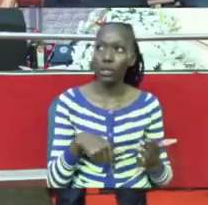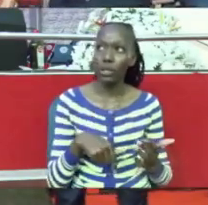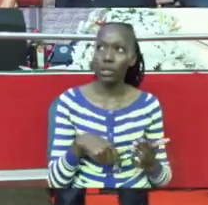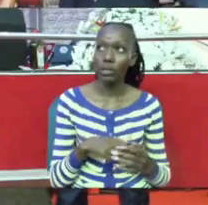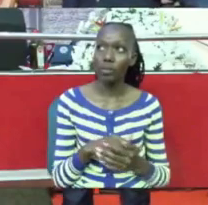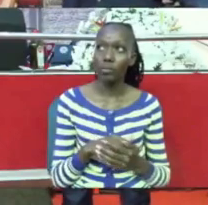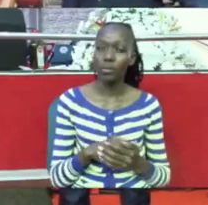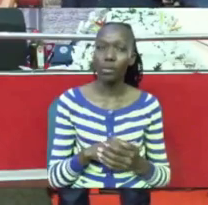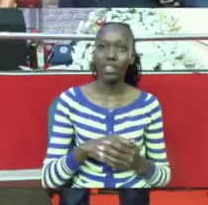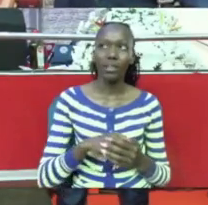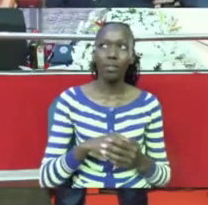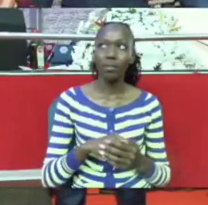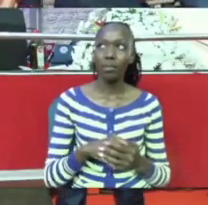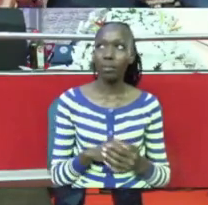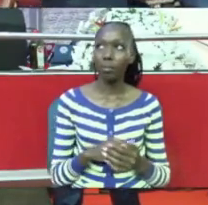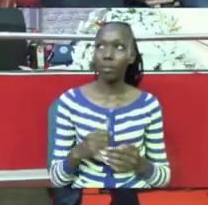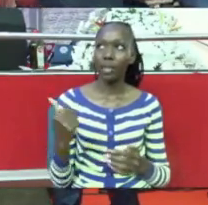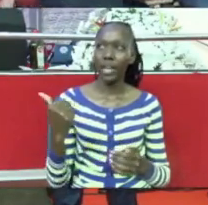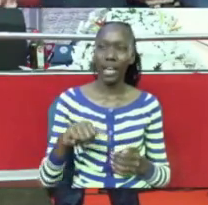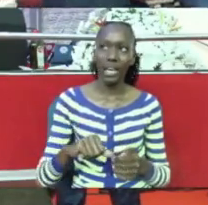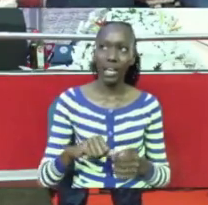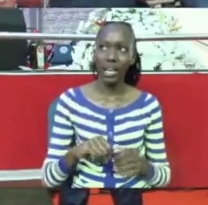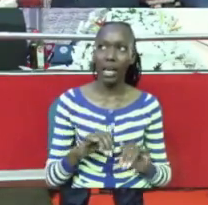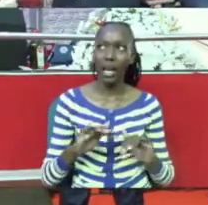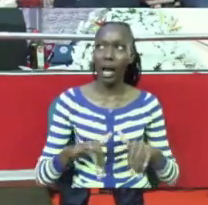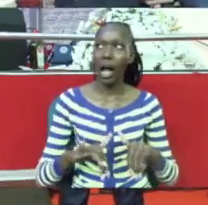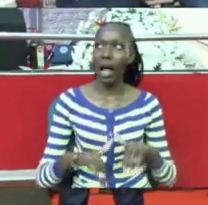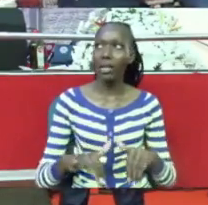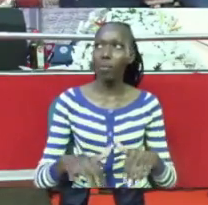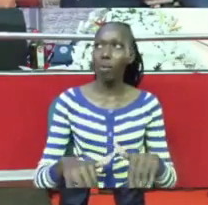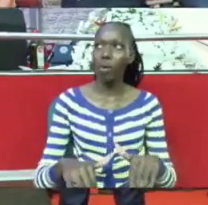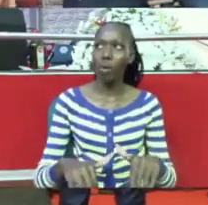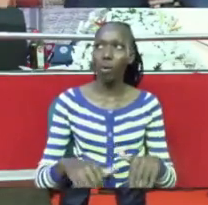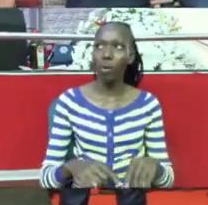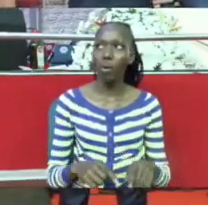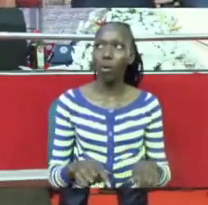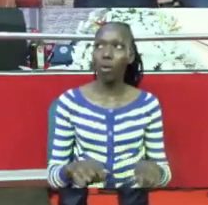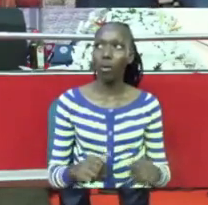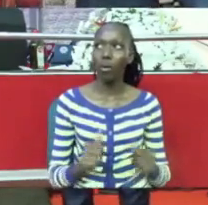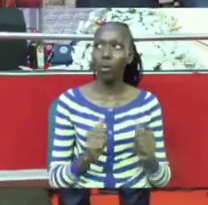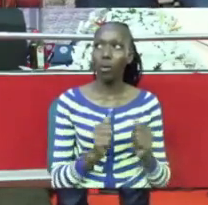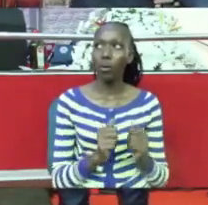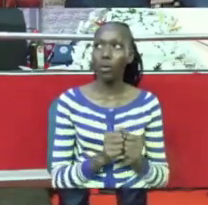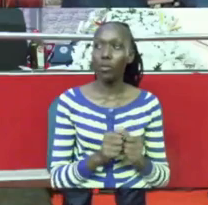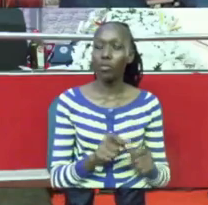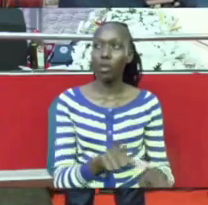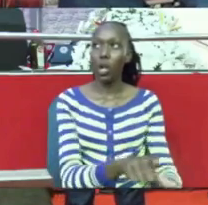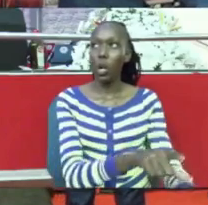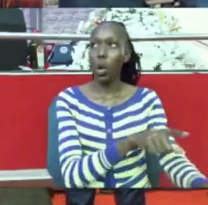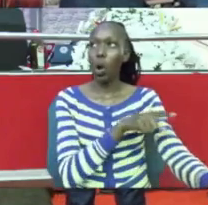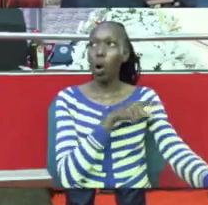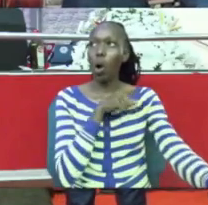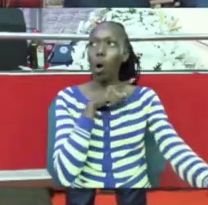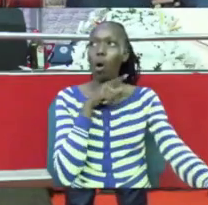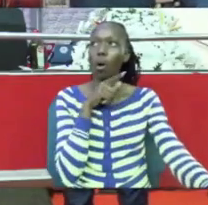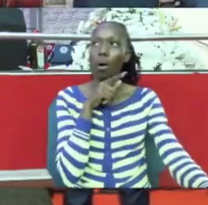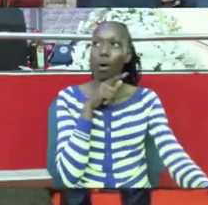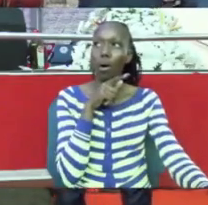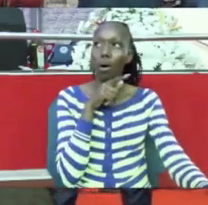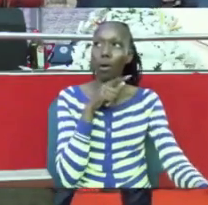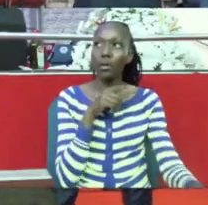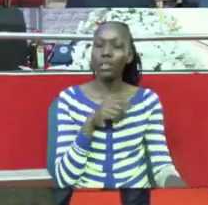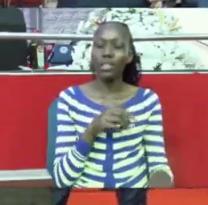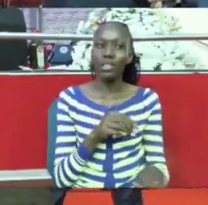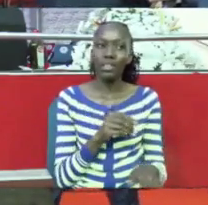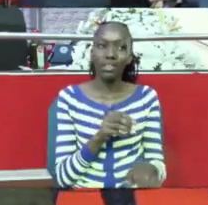burrowing animal. Ni kile mnyama ambaye anajizika. With long, slender, soft bodies and no limbs. Ambaye ana mwili